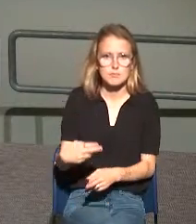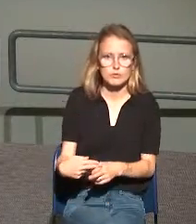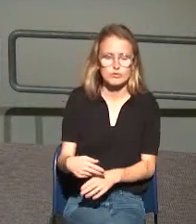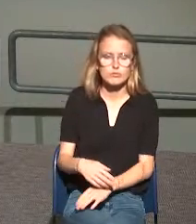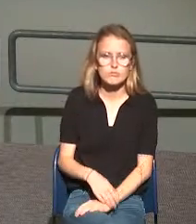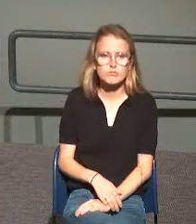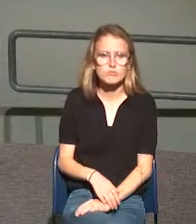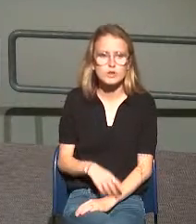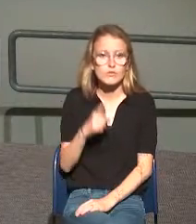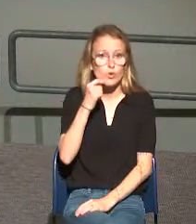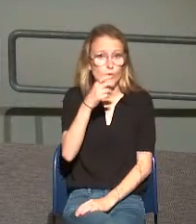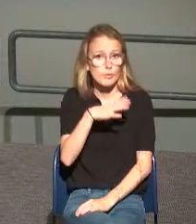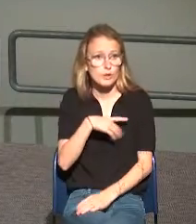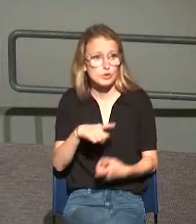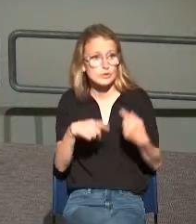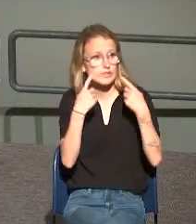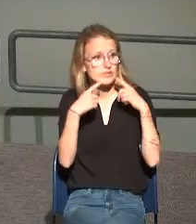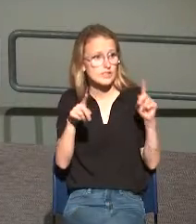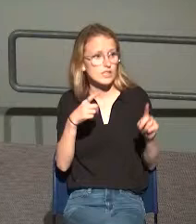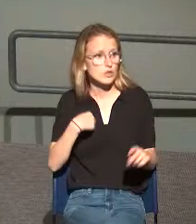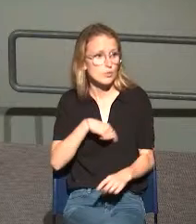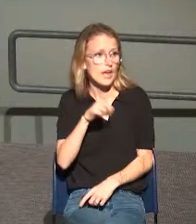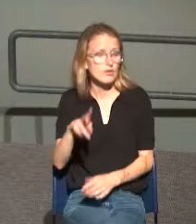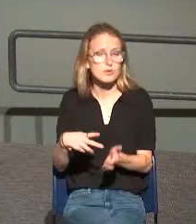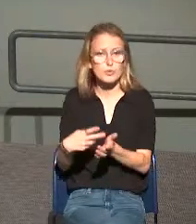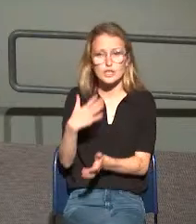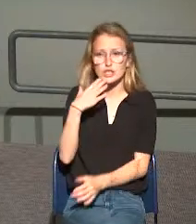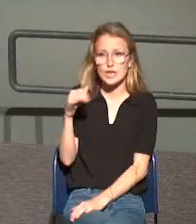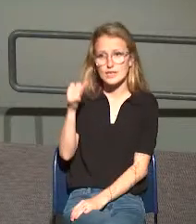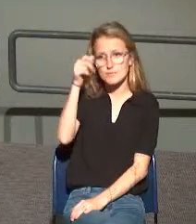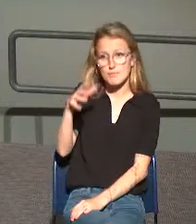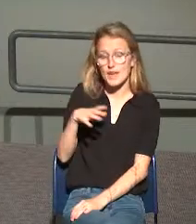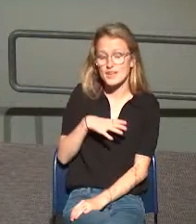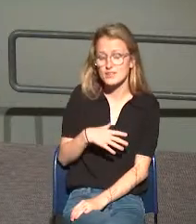Well, fortunately, that's not hard, so, but.